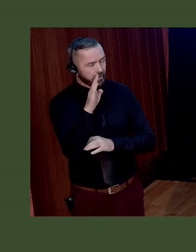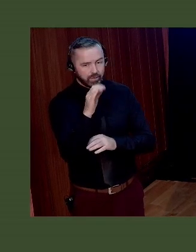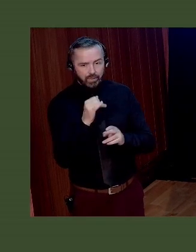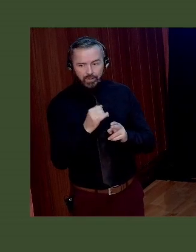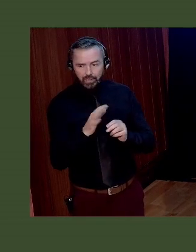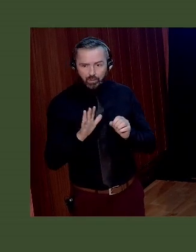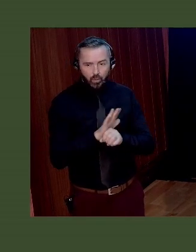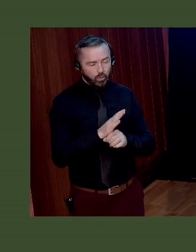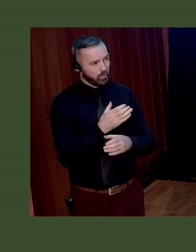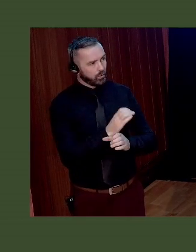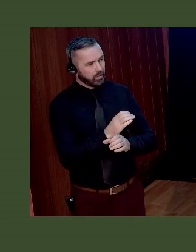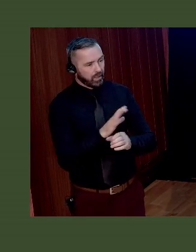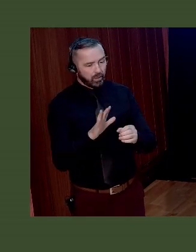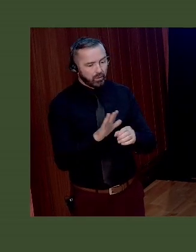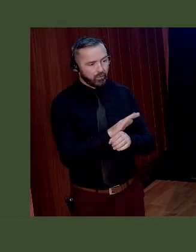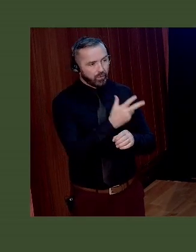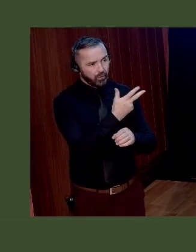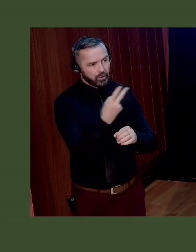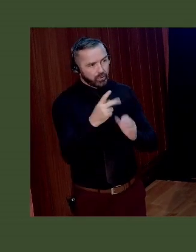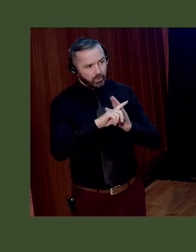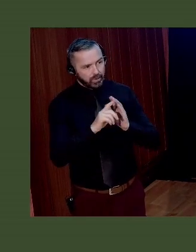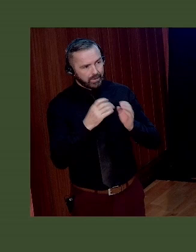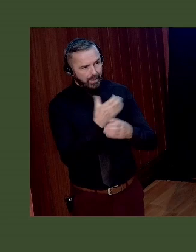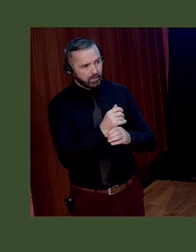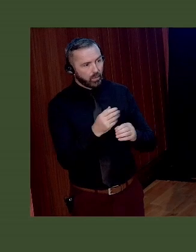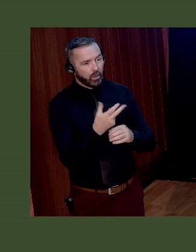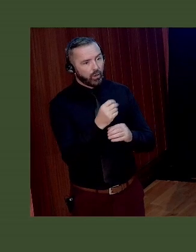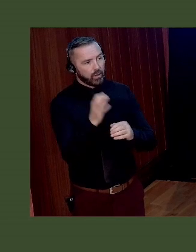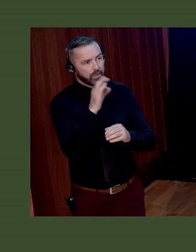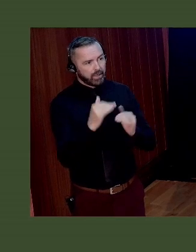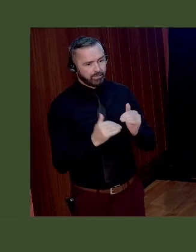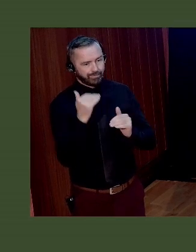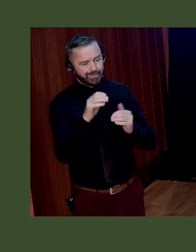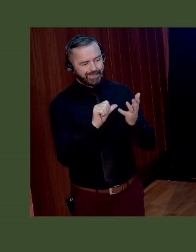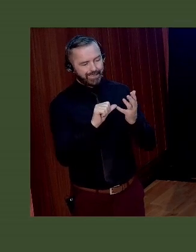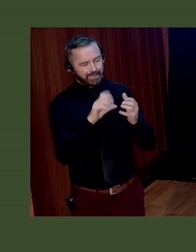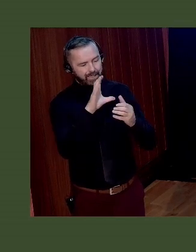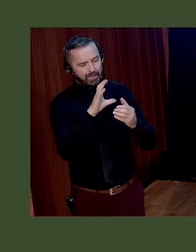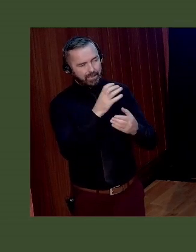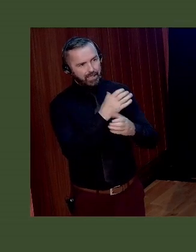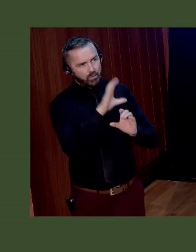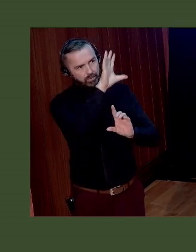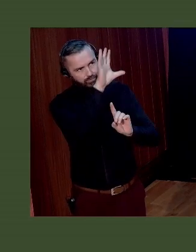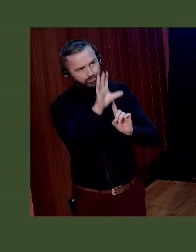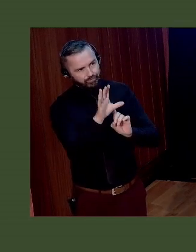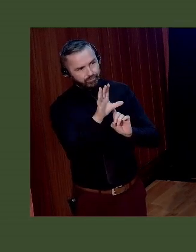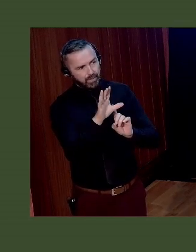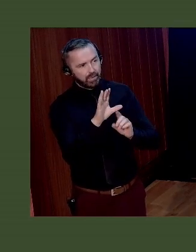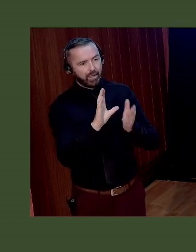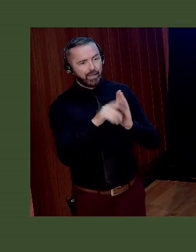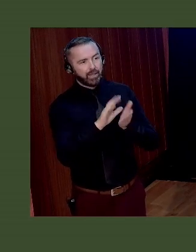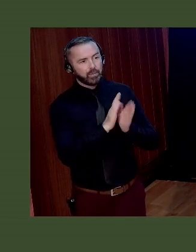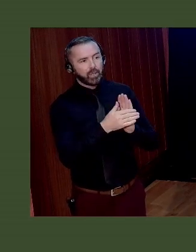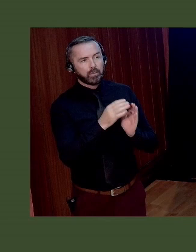covers 32 counties was that 30% of Ulster Irish speakers were in the six counties that later became